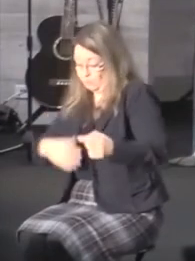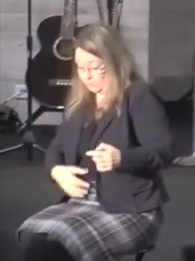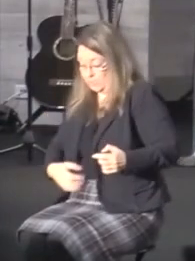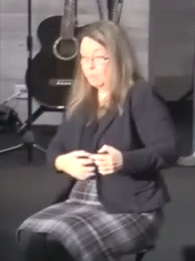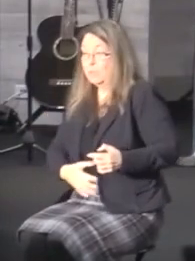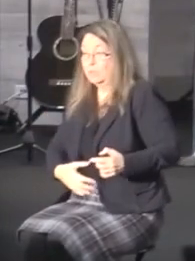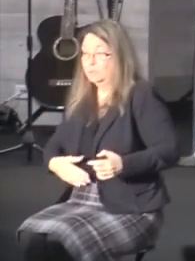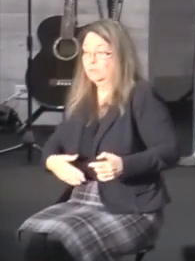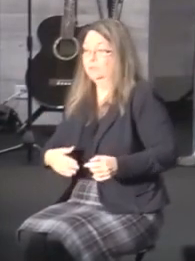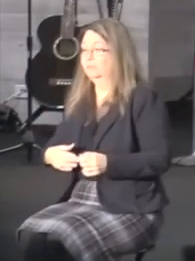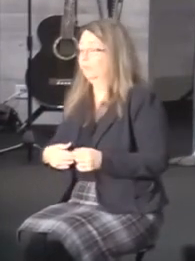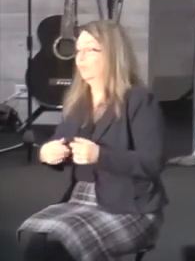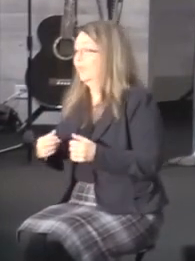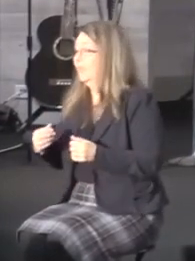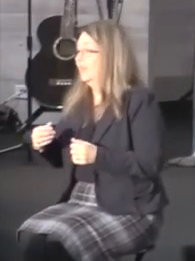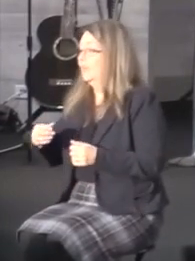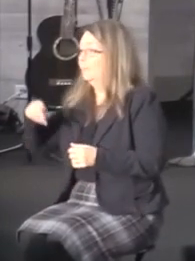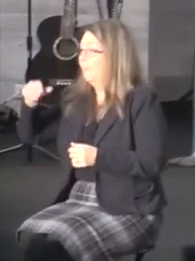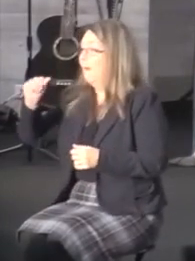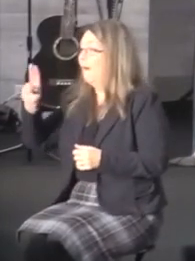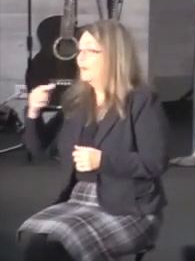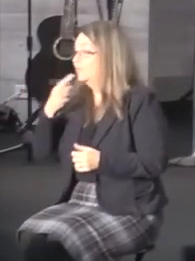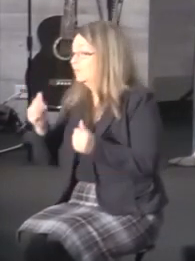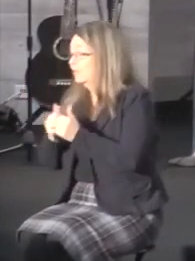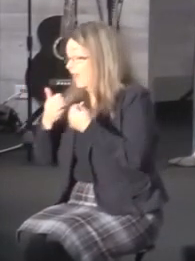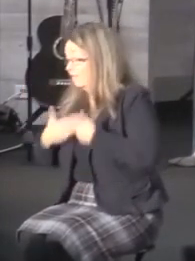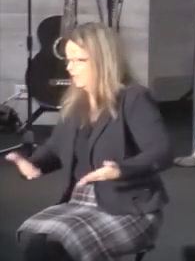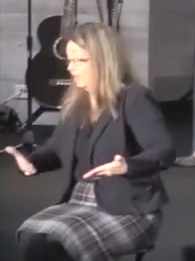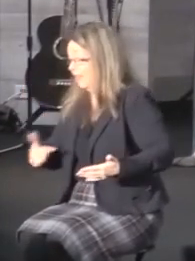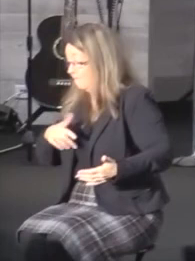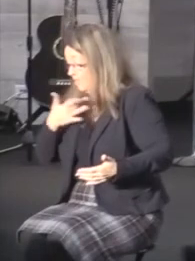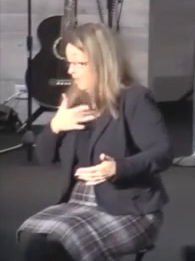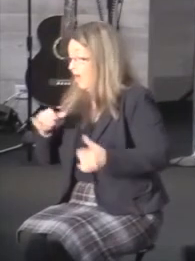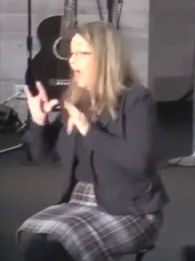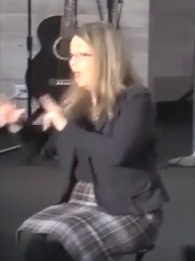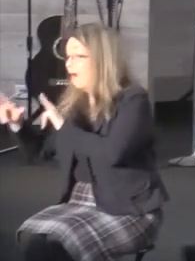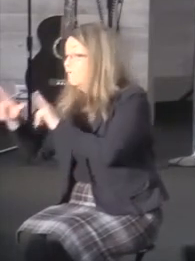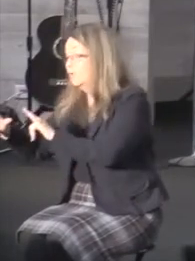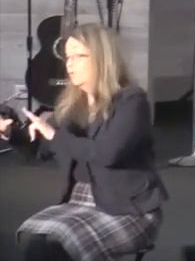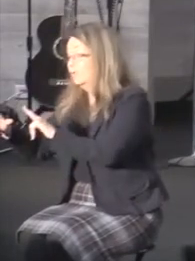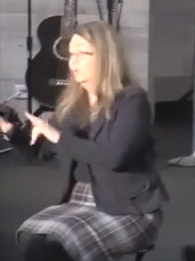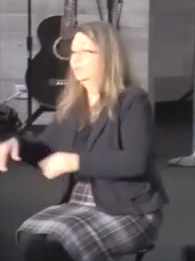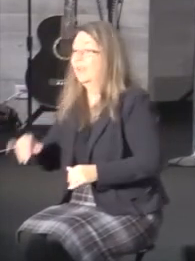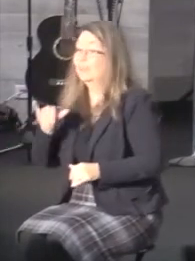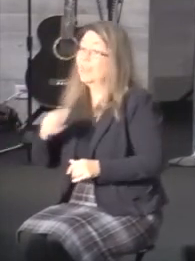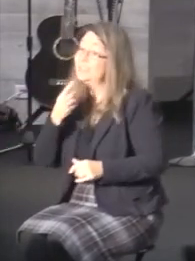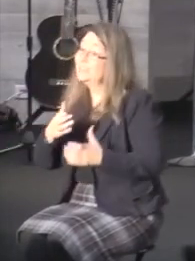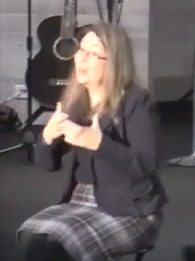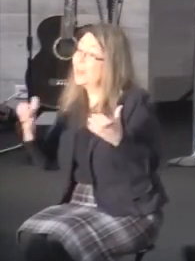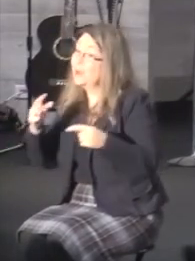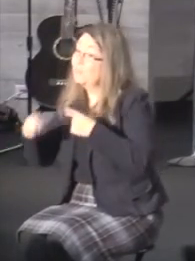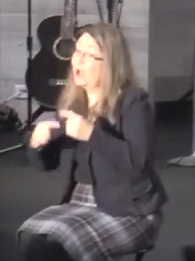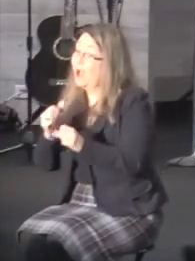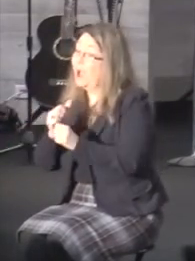is, I love you and I care for you. And that says a lot about how to overcome our obstacles, our